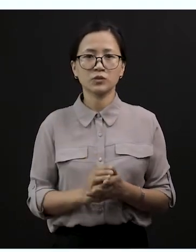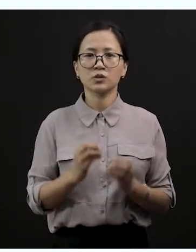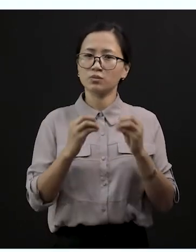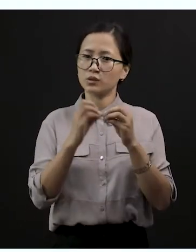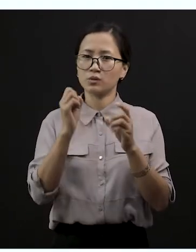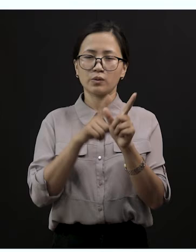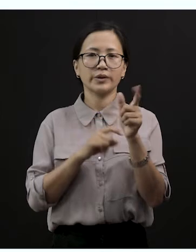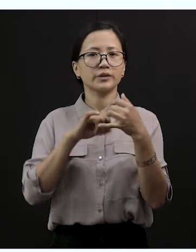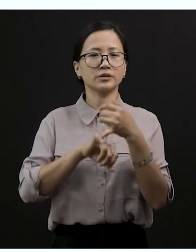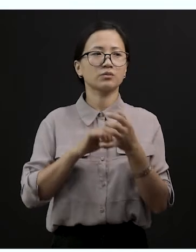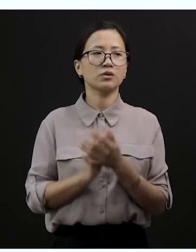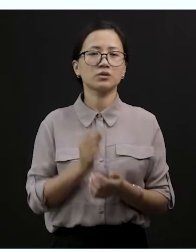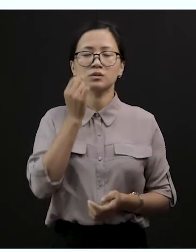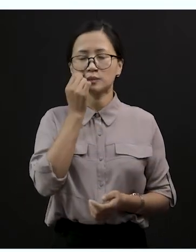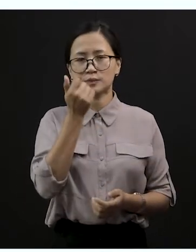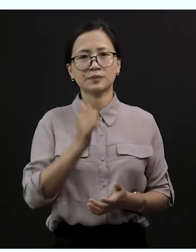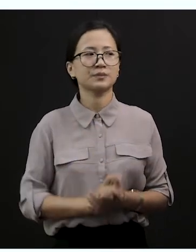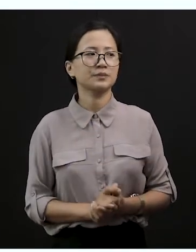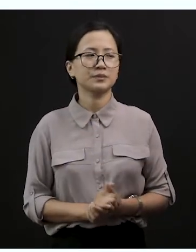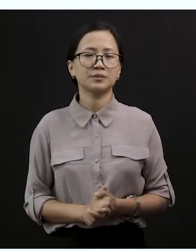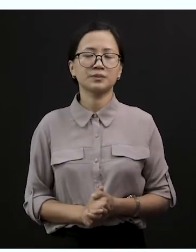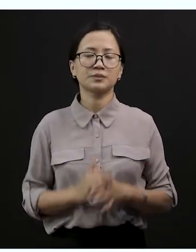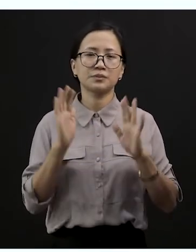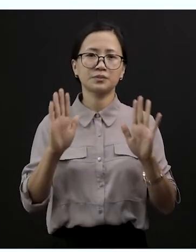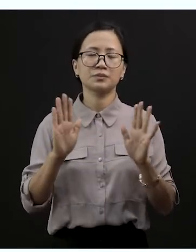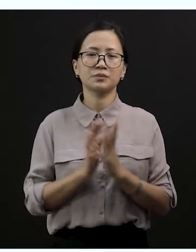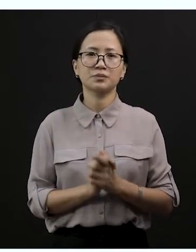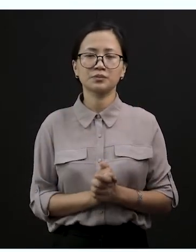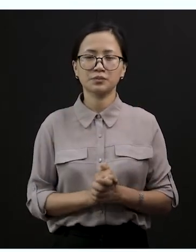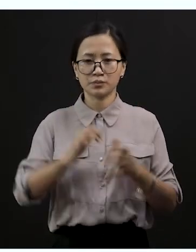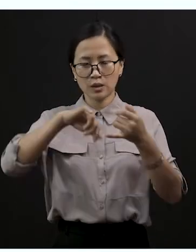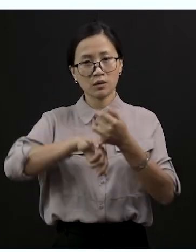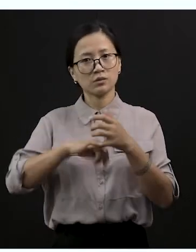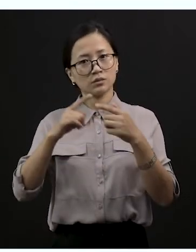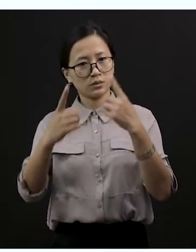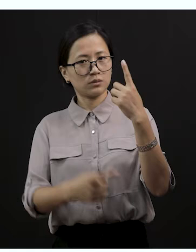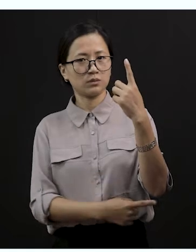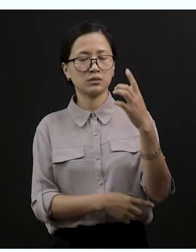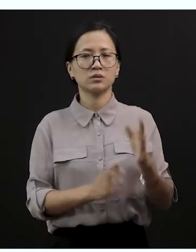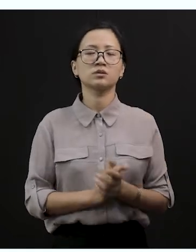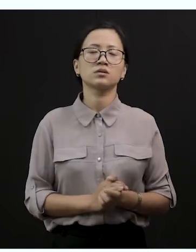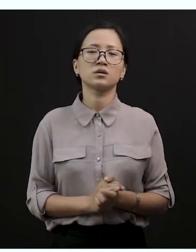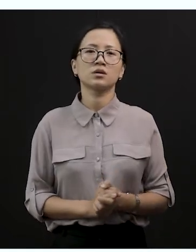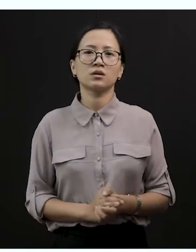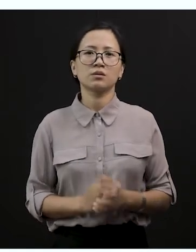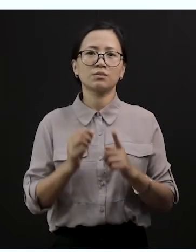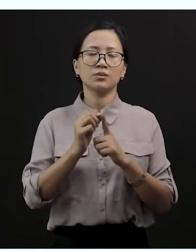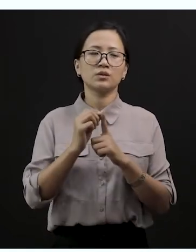also, B-O-Y-S, boys. See, we have S at the end, right? So that is known